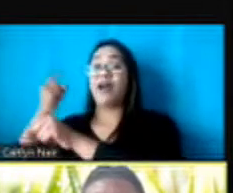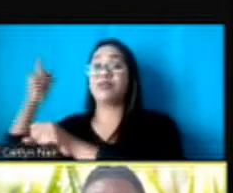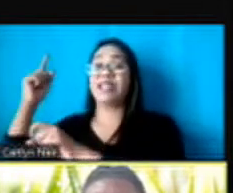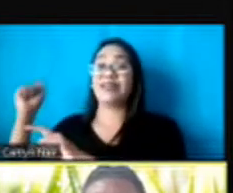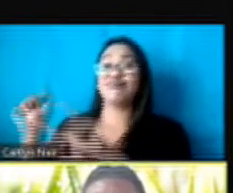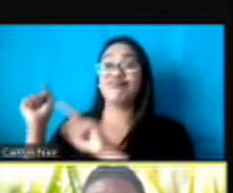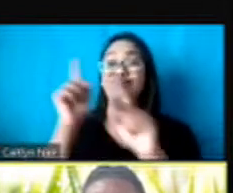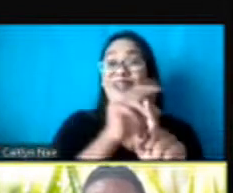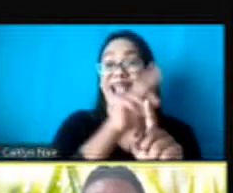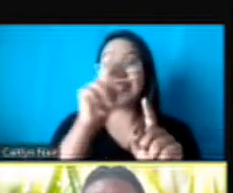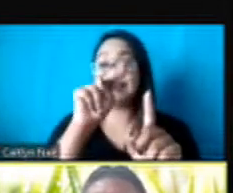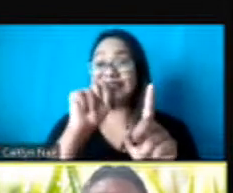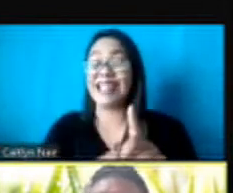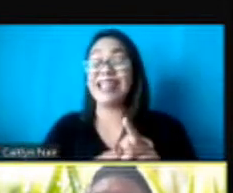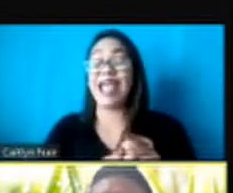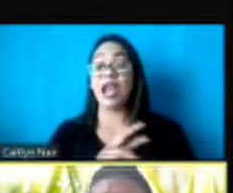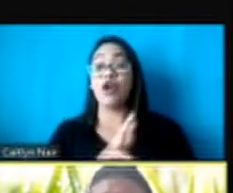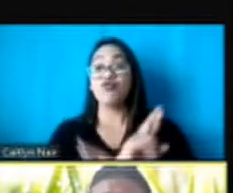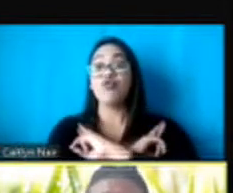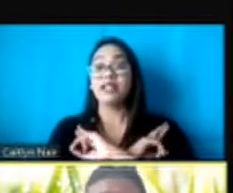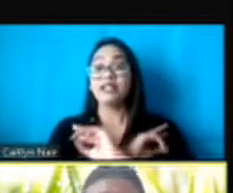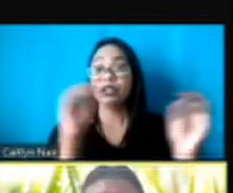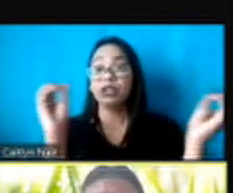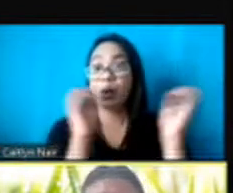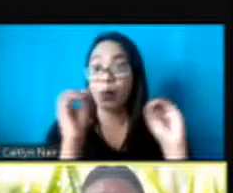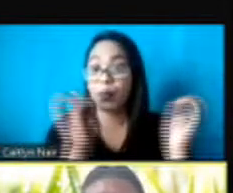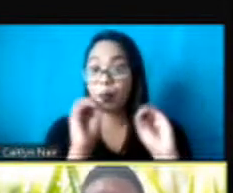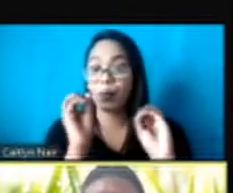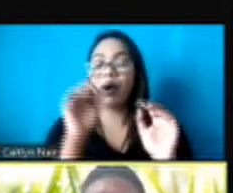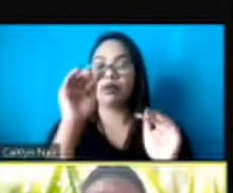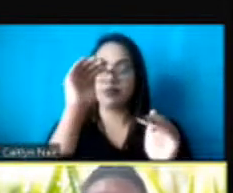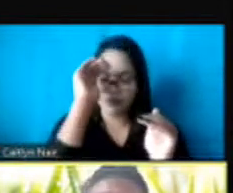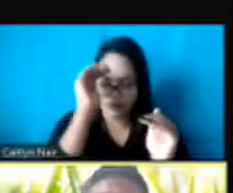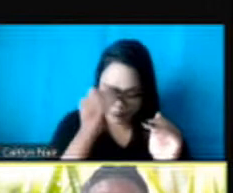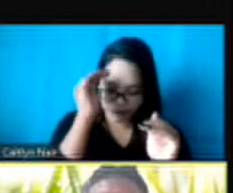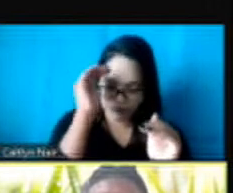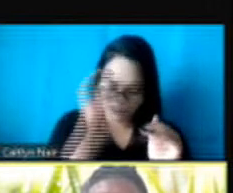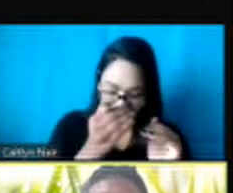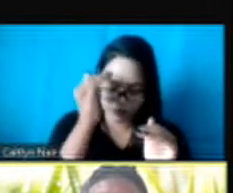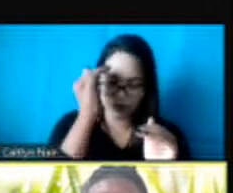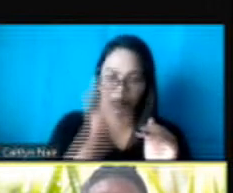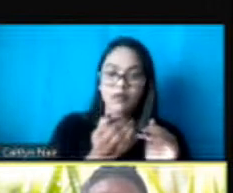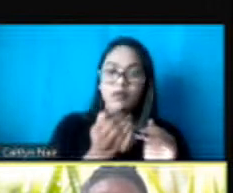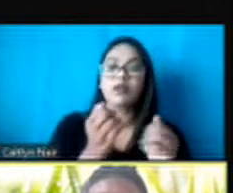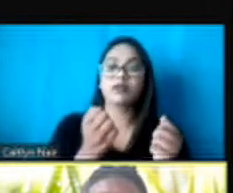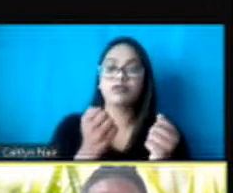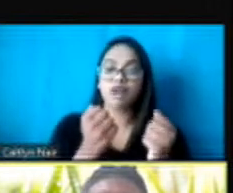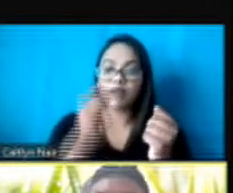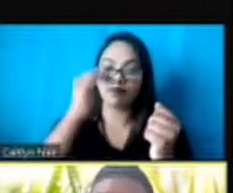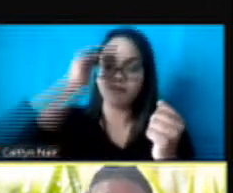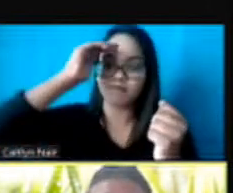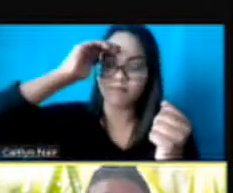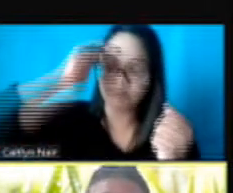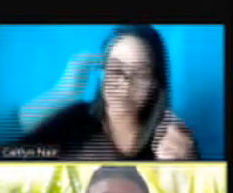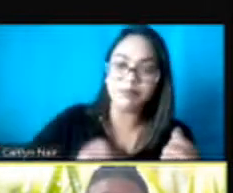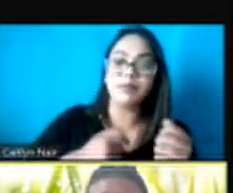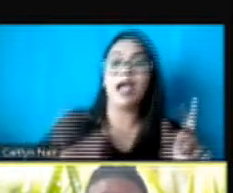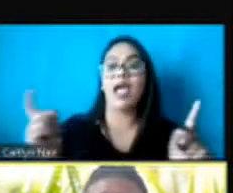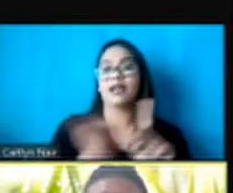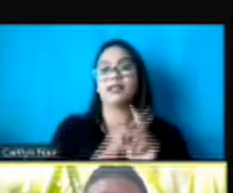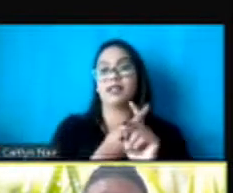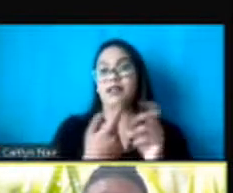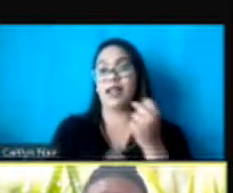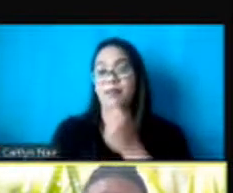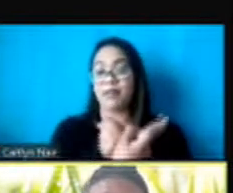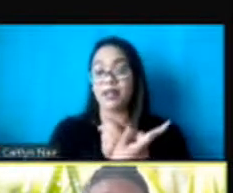one go with no real rest. And of course, mechanical issues. It's one thing to break down and have a flat tire, but then make sure that